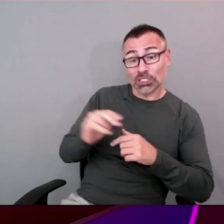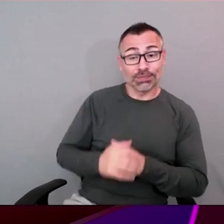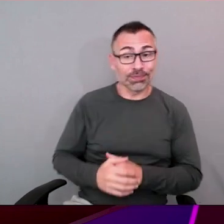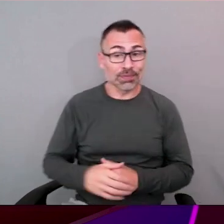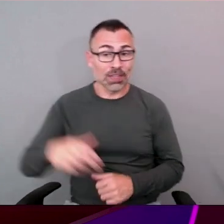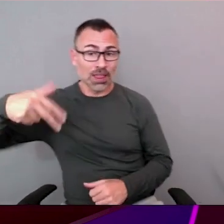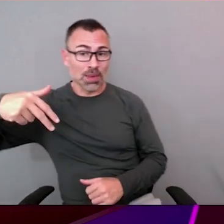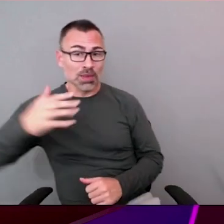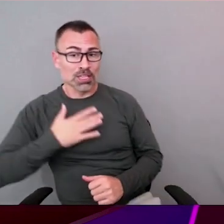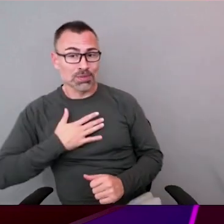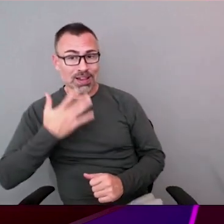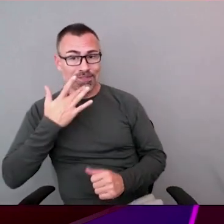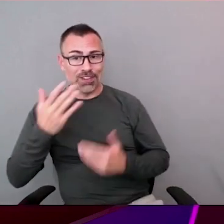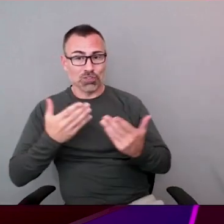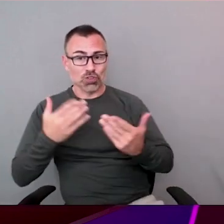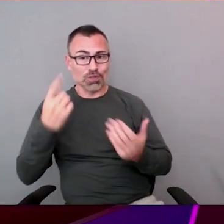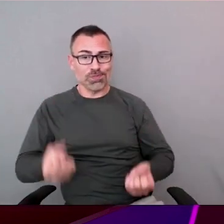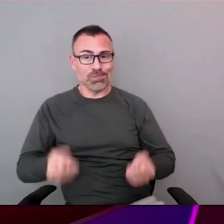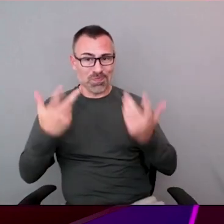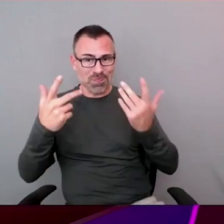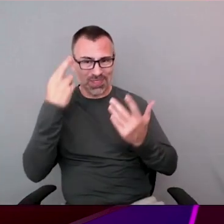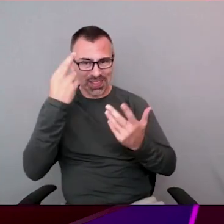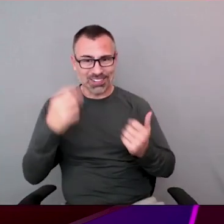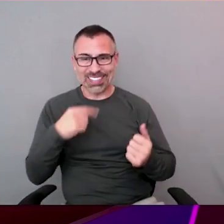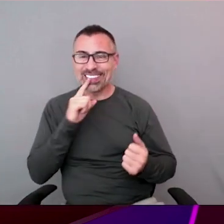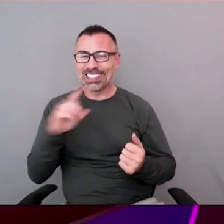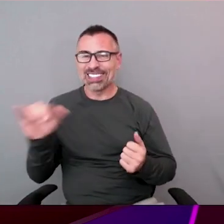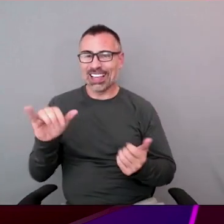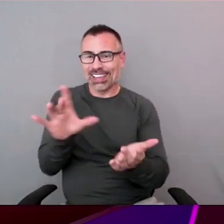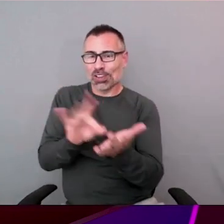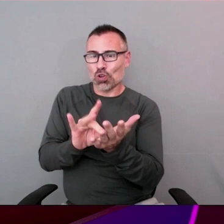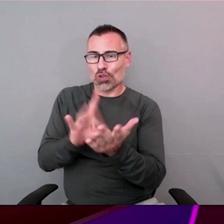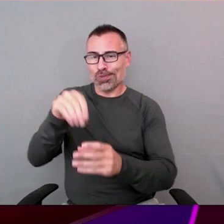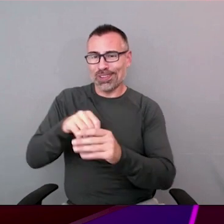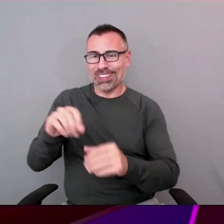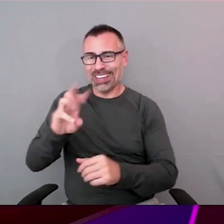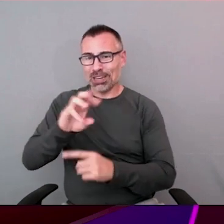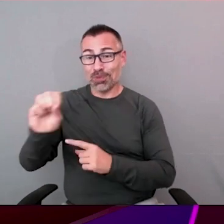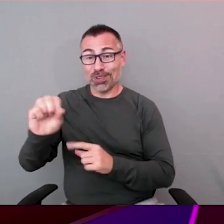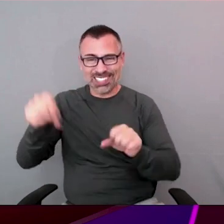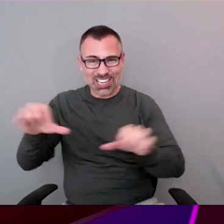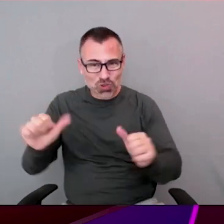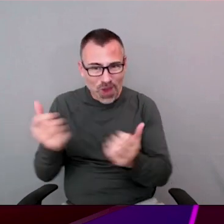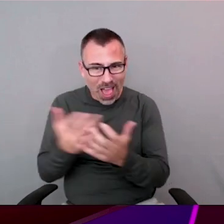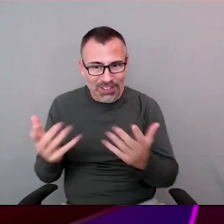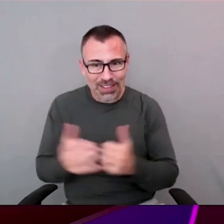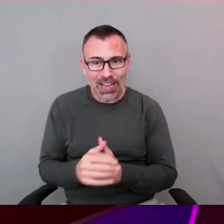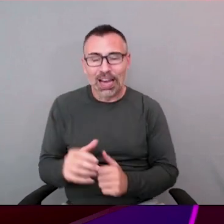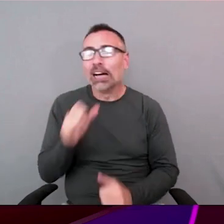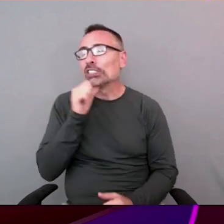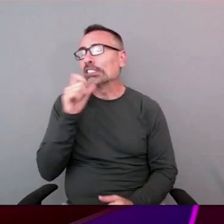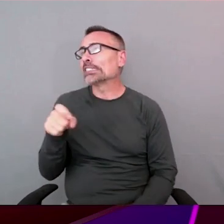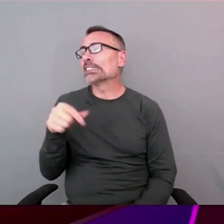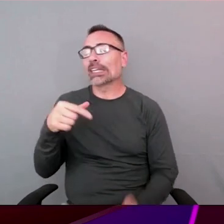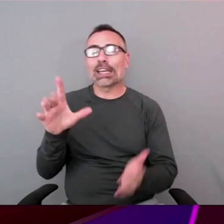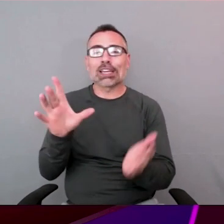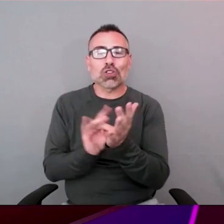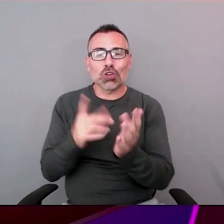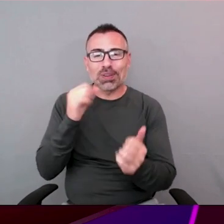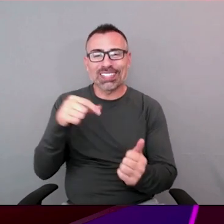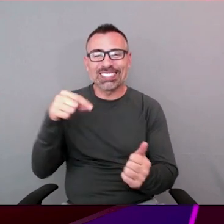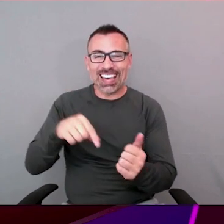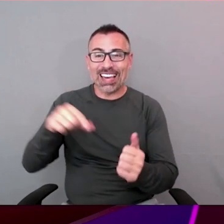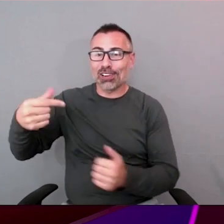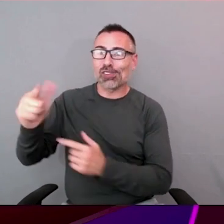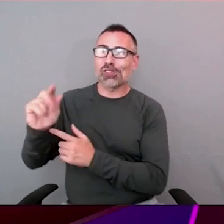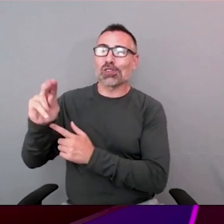many reasons. It's just like glue in AWS. You can do a little bit of everything. It's not, I shouldn't have said glue because that's another AWS service, but